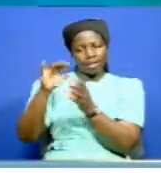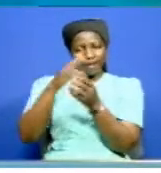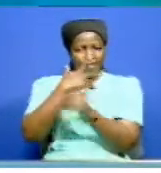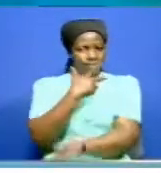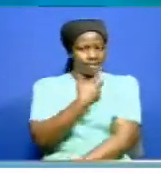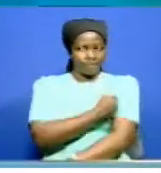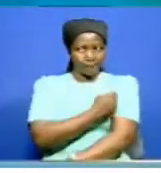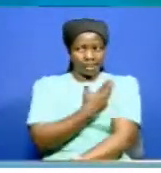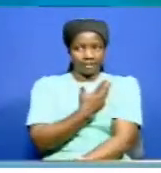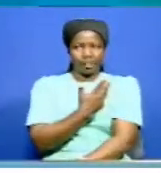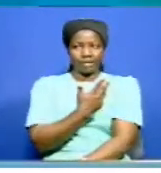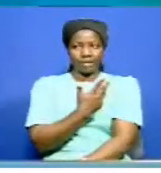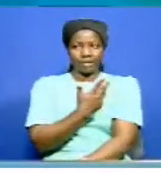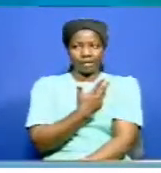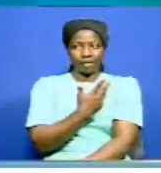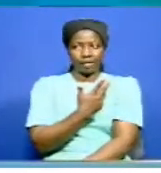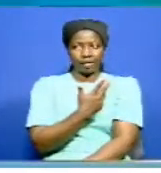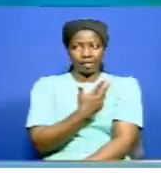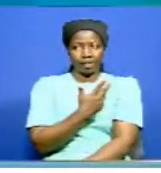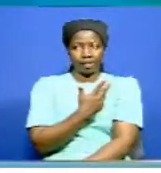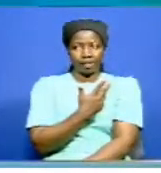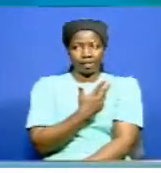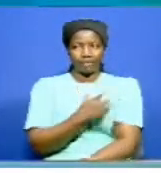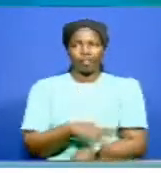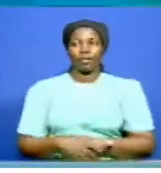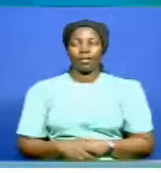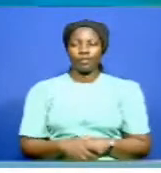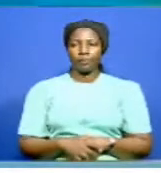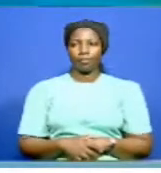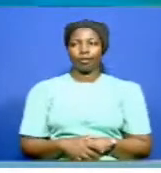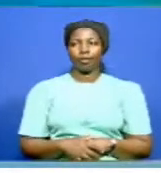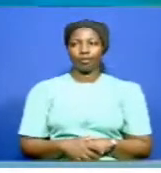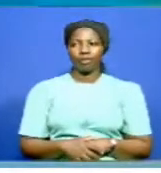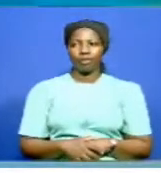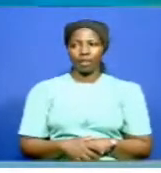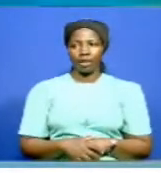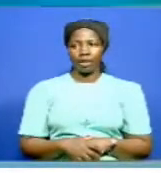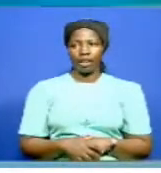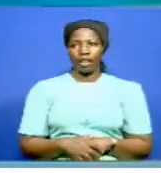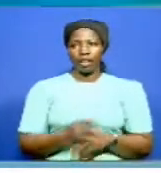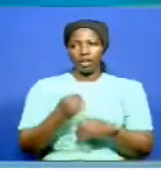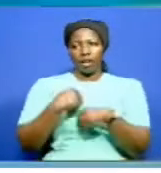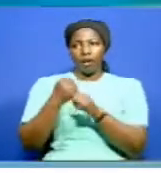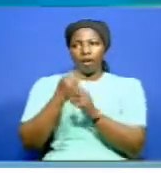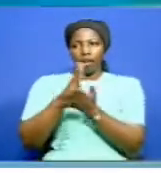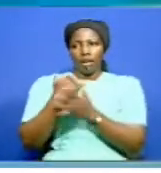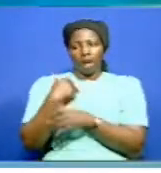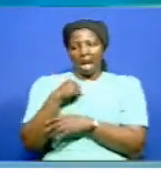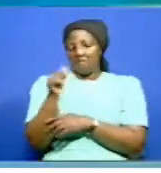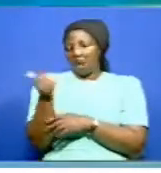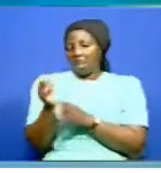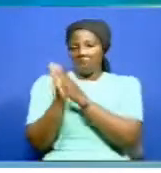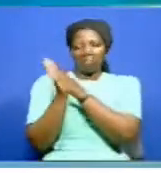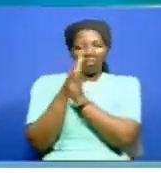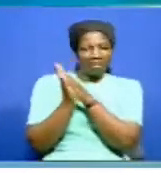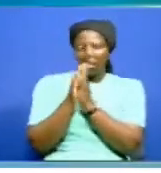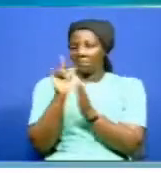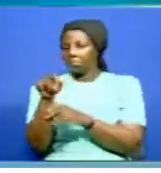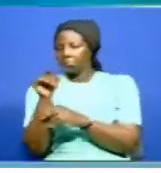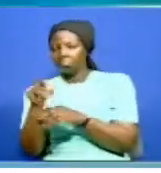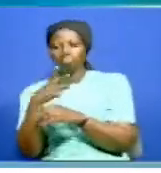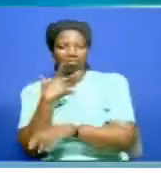some pilferage or any other story that they got lost or something. So there is that